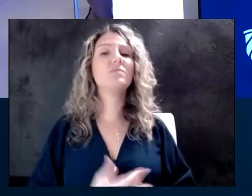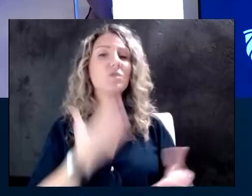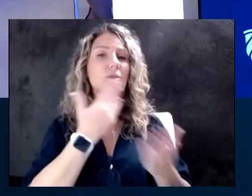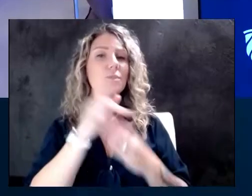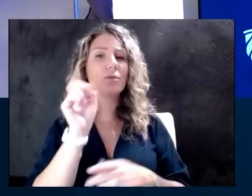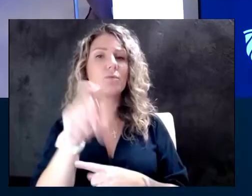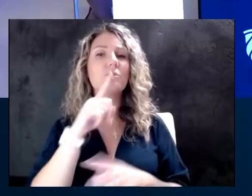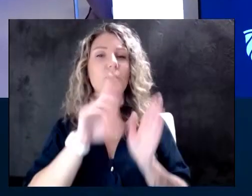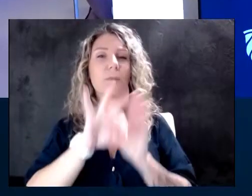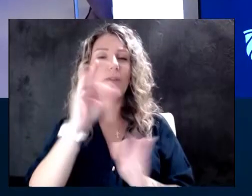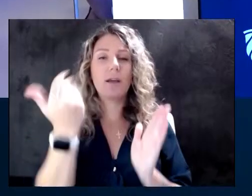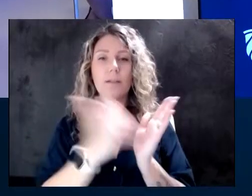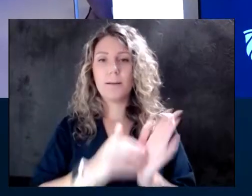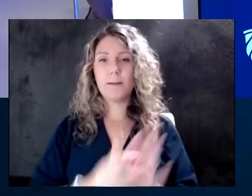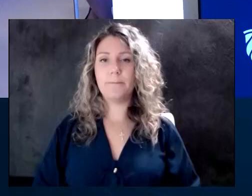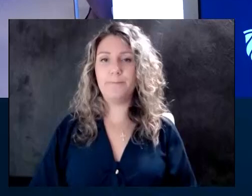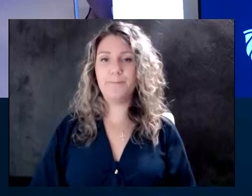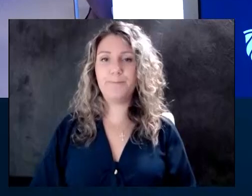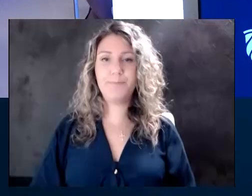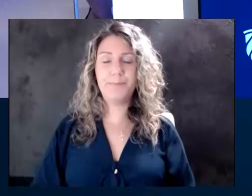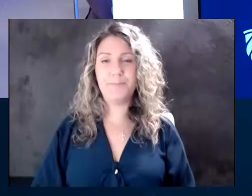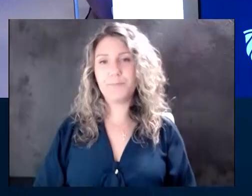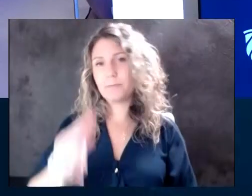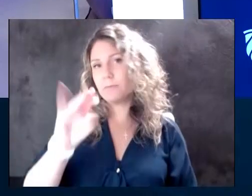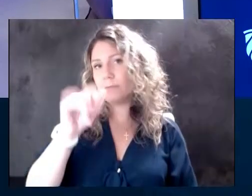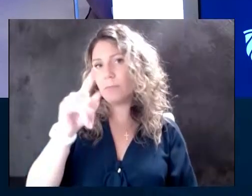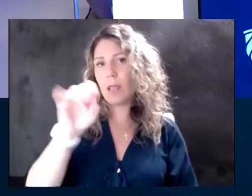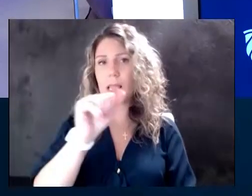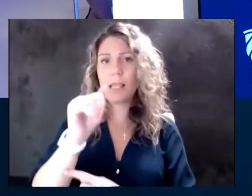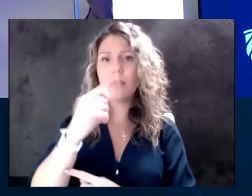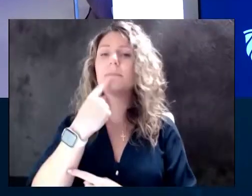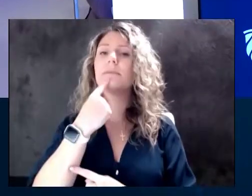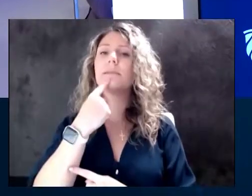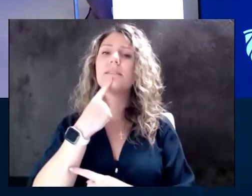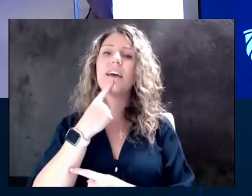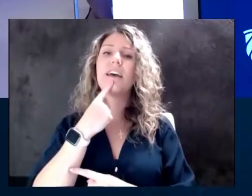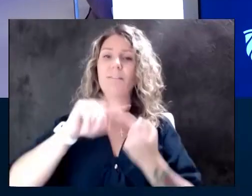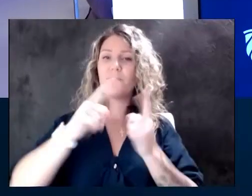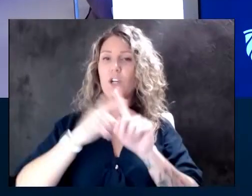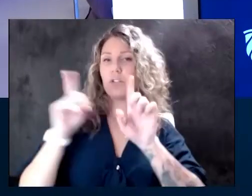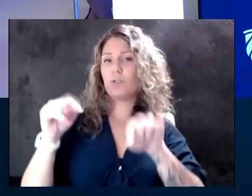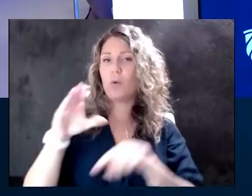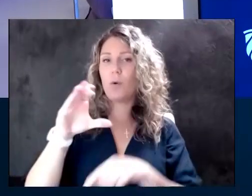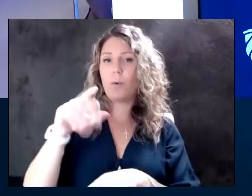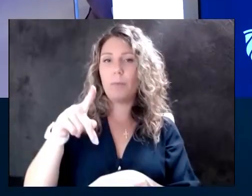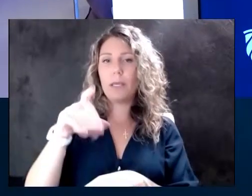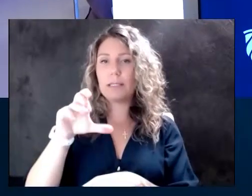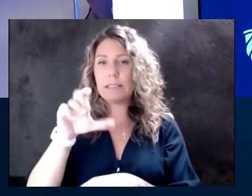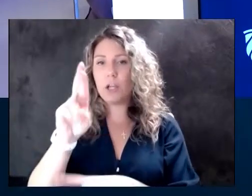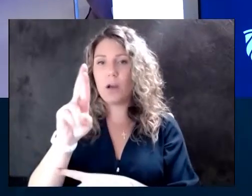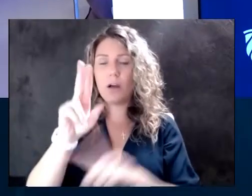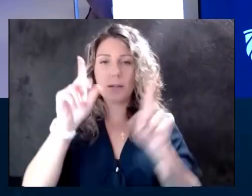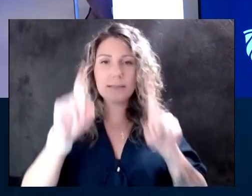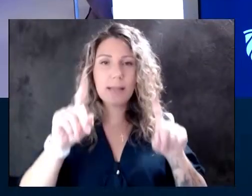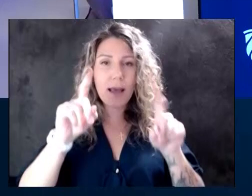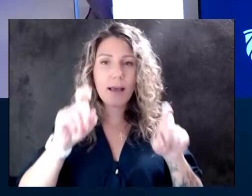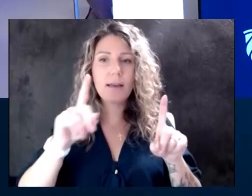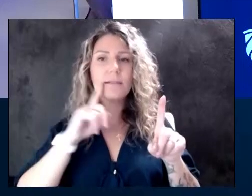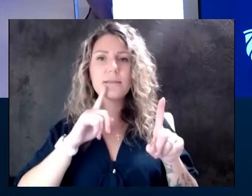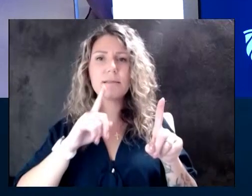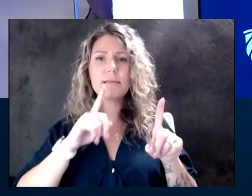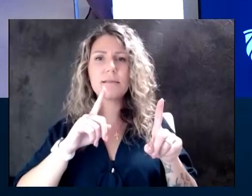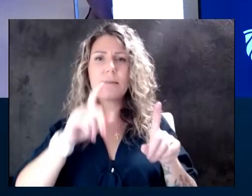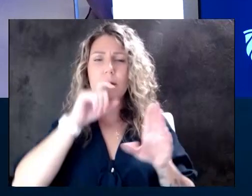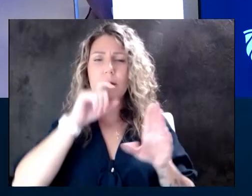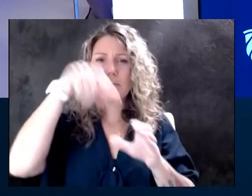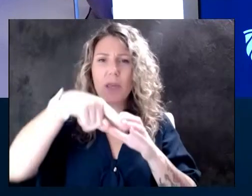again. Melissa says that she had friends that went to get a PCR test. They spit on a cup, in a cup, instead of getting the